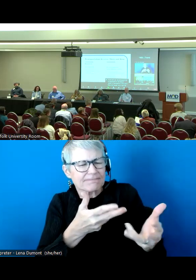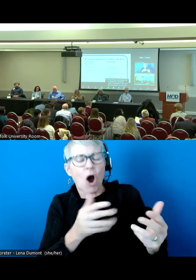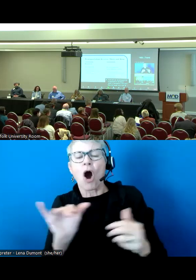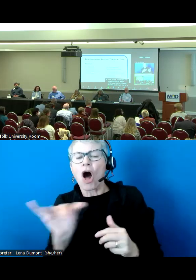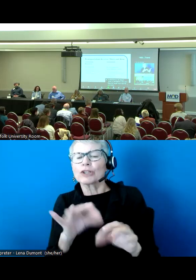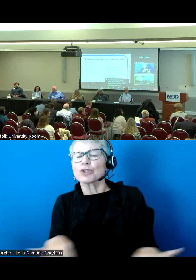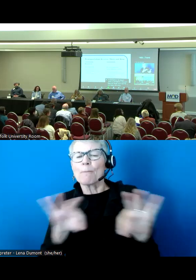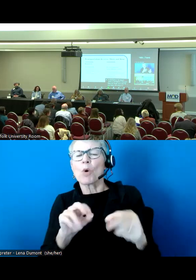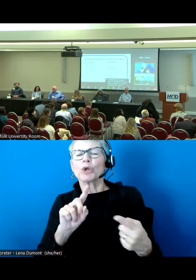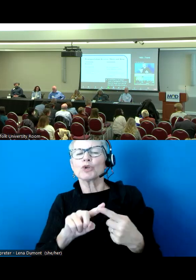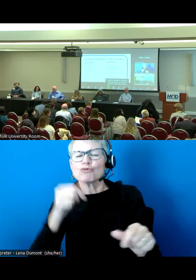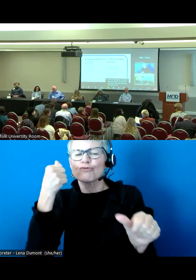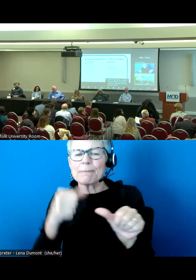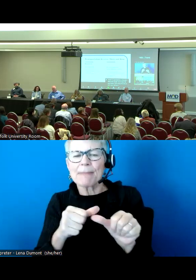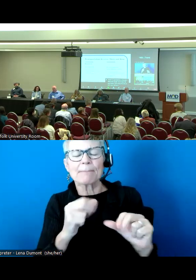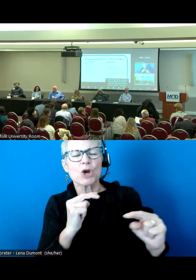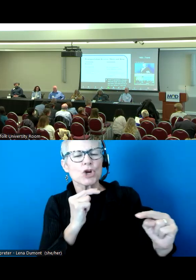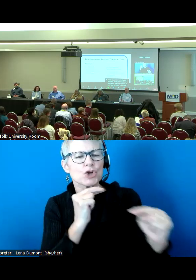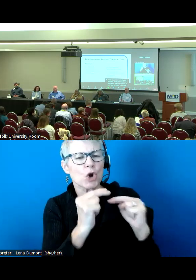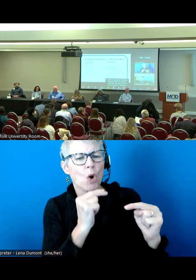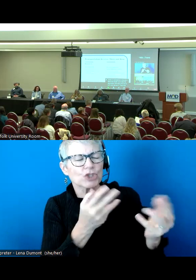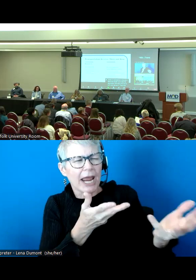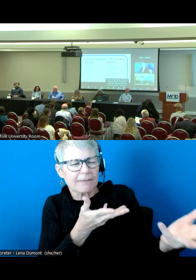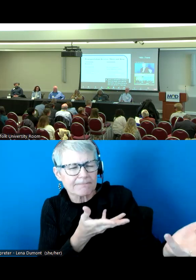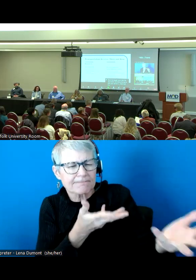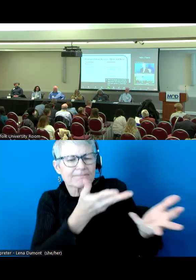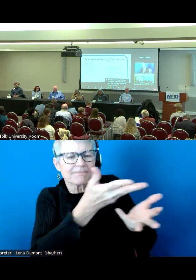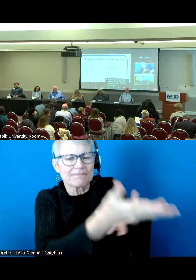There's our community at large, there were